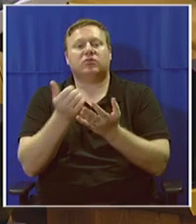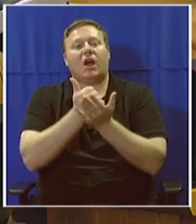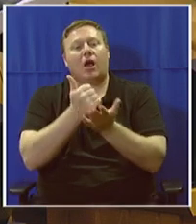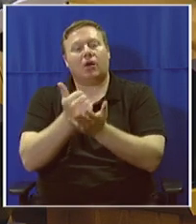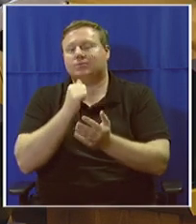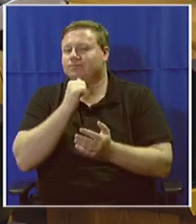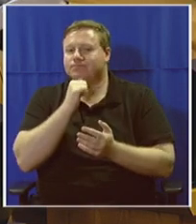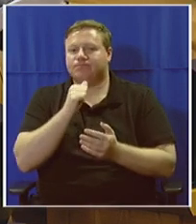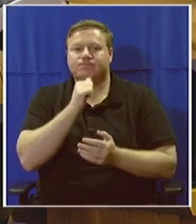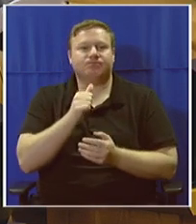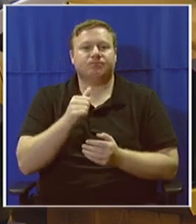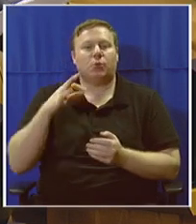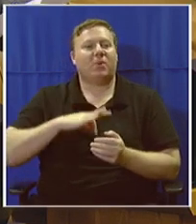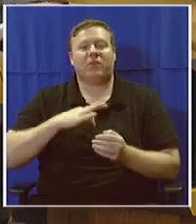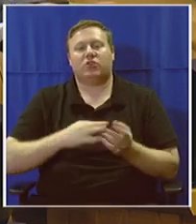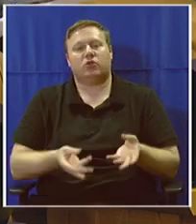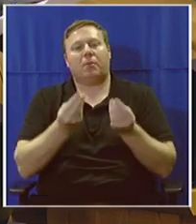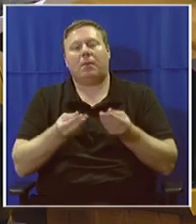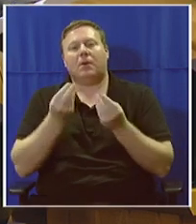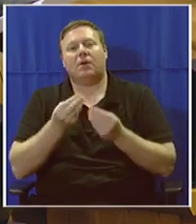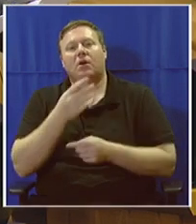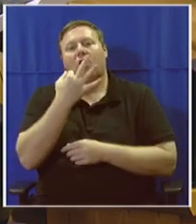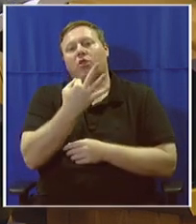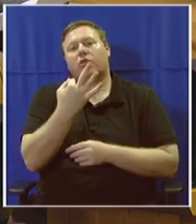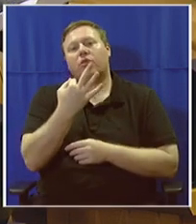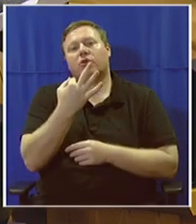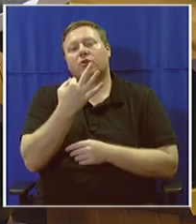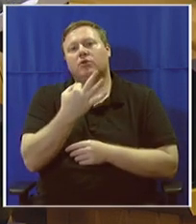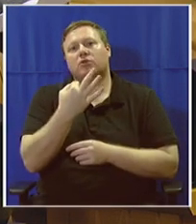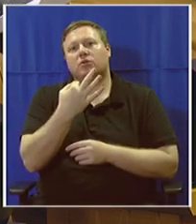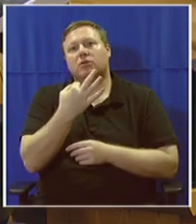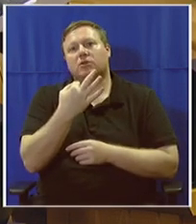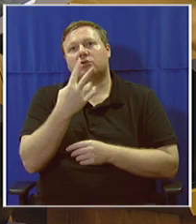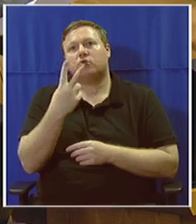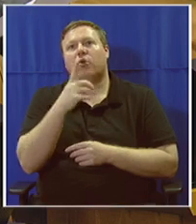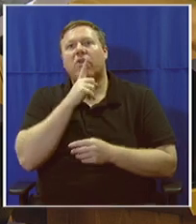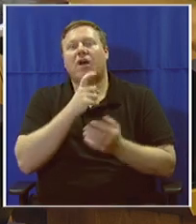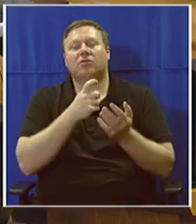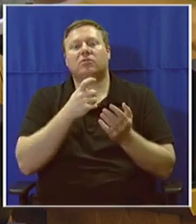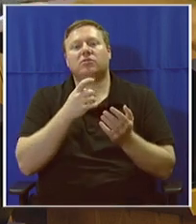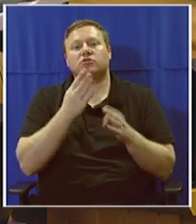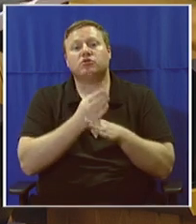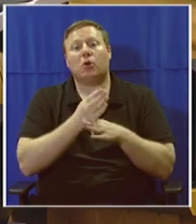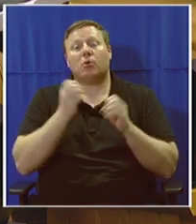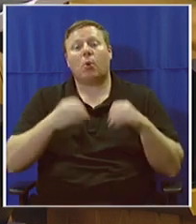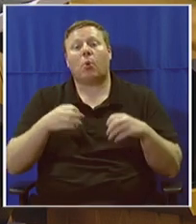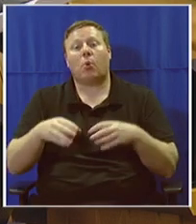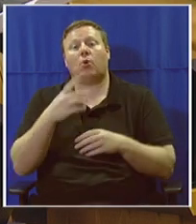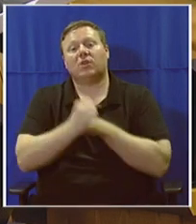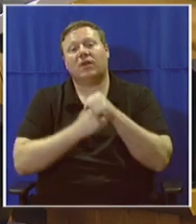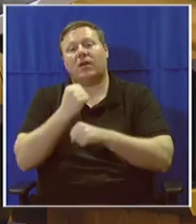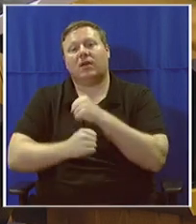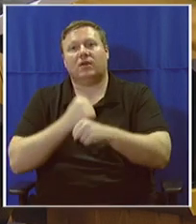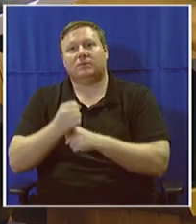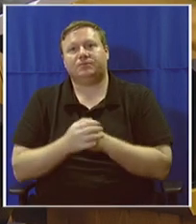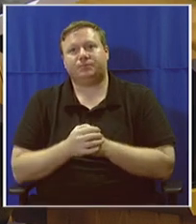jobs are being lost annually as a result and 1.2 million households are affected by these prolonged droughts, agrees that the current